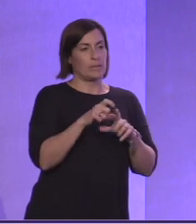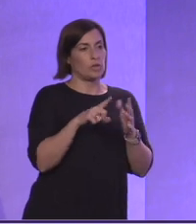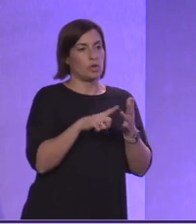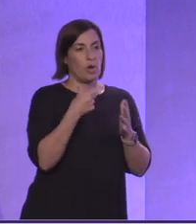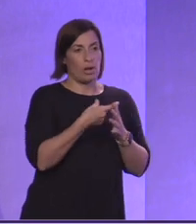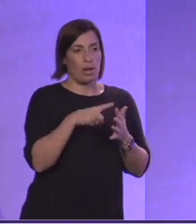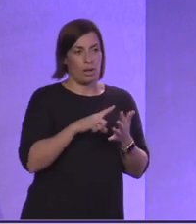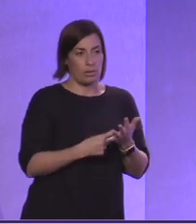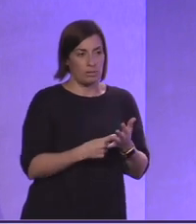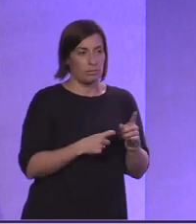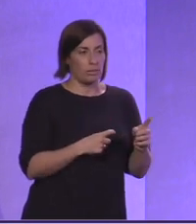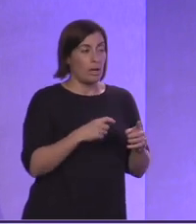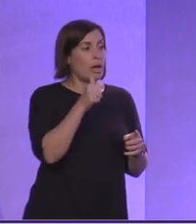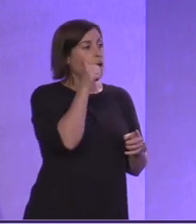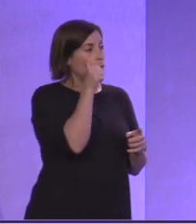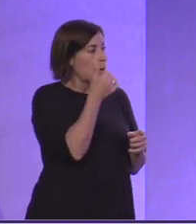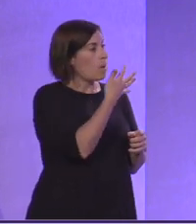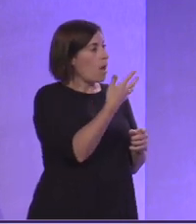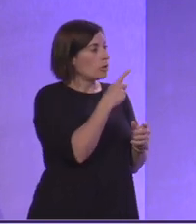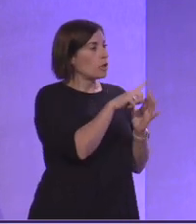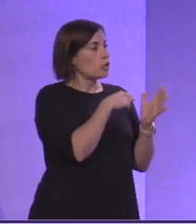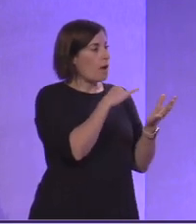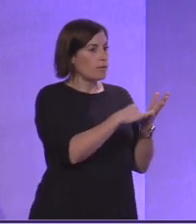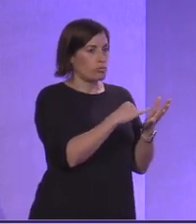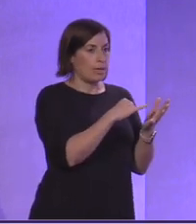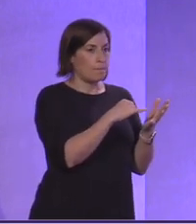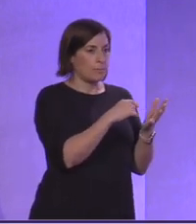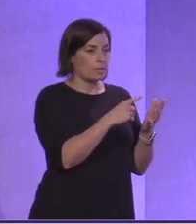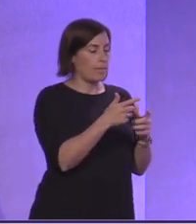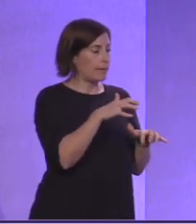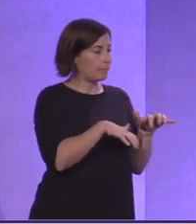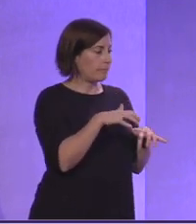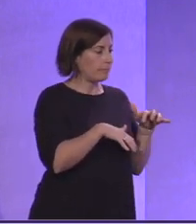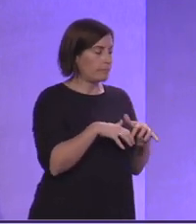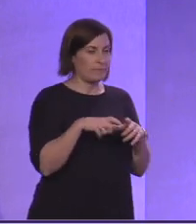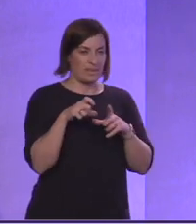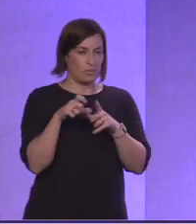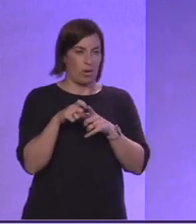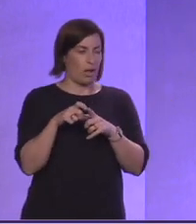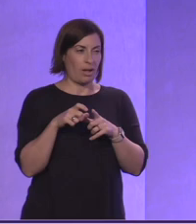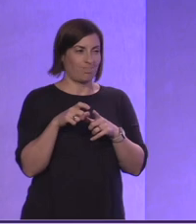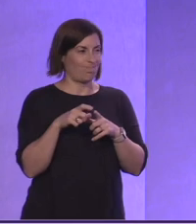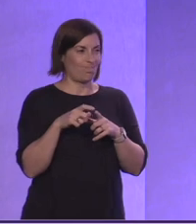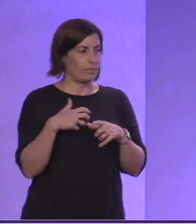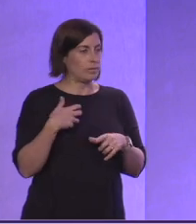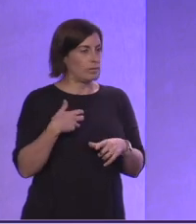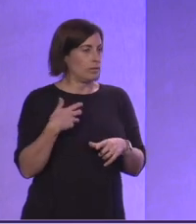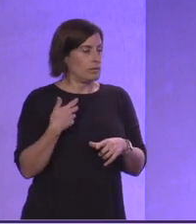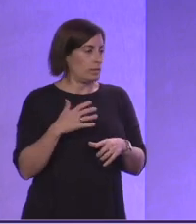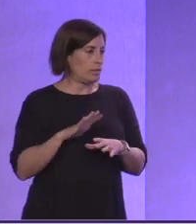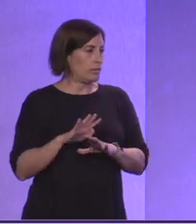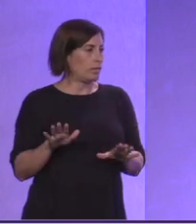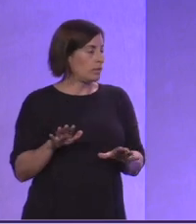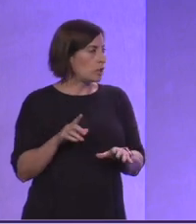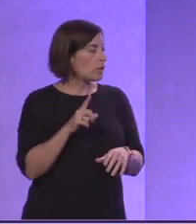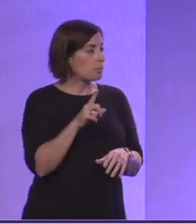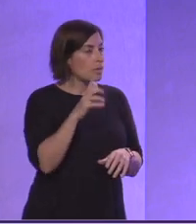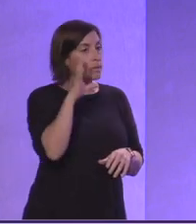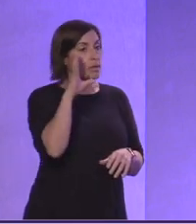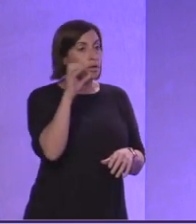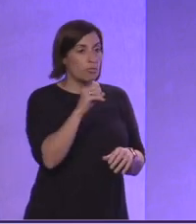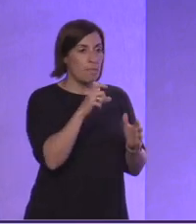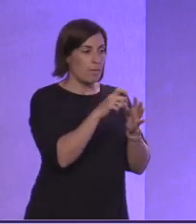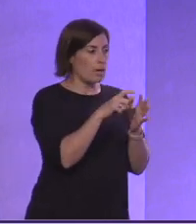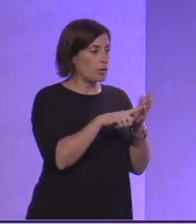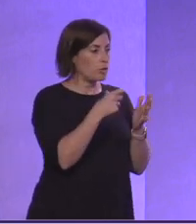with a lot of people that write JavaScript, and they just run Node on their machines, and Docker isn't a tool for them. It's an inconvenience. But we have to remember that Docker